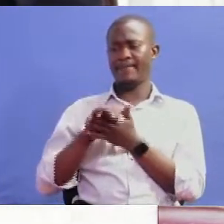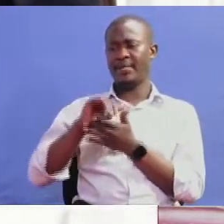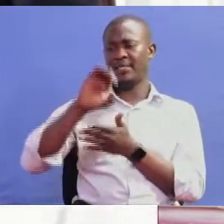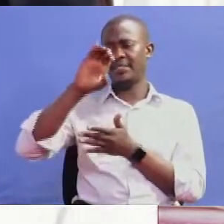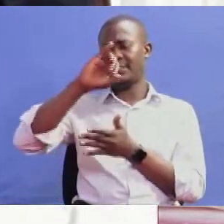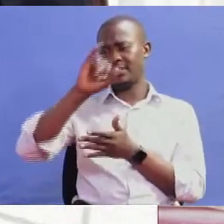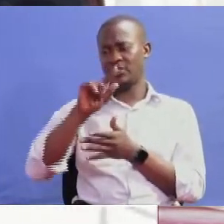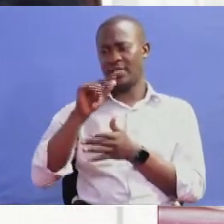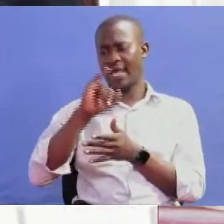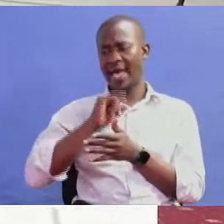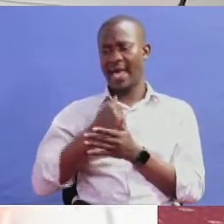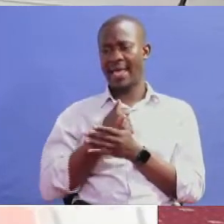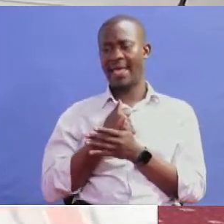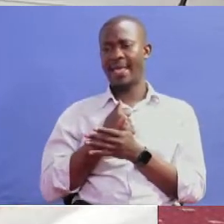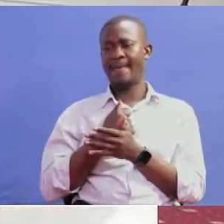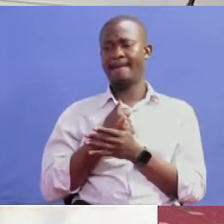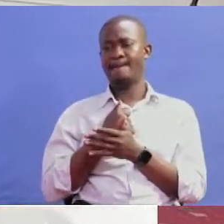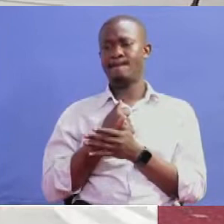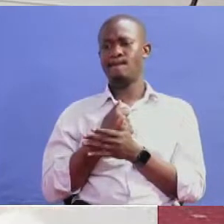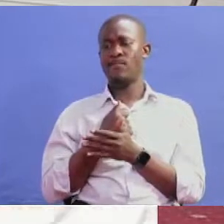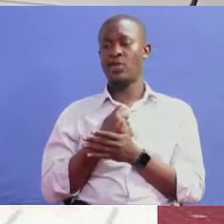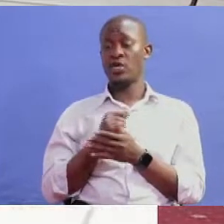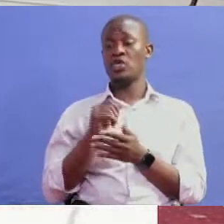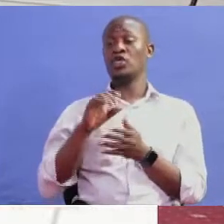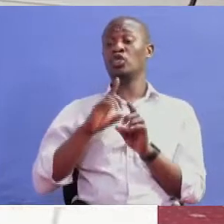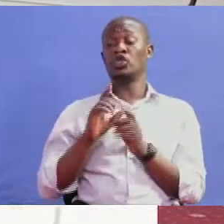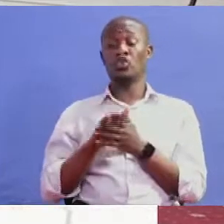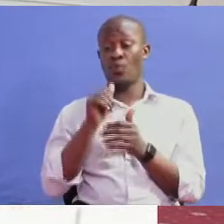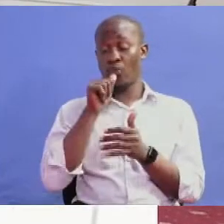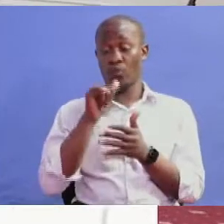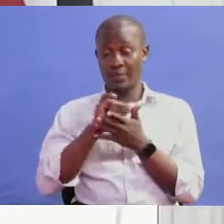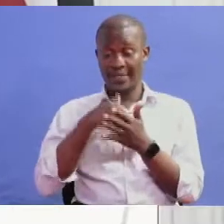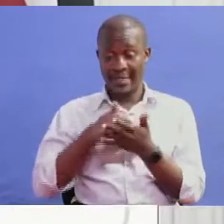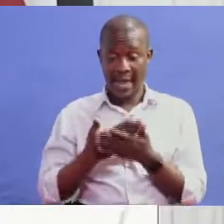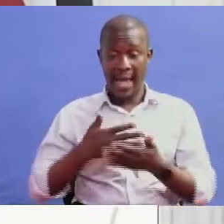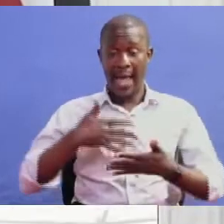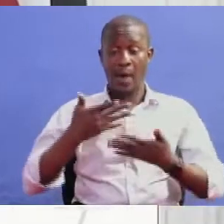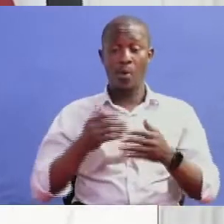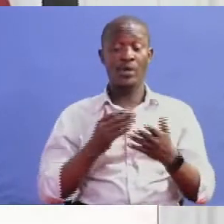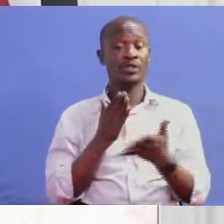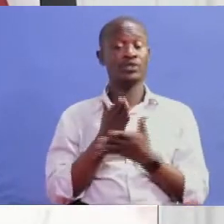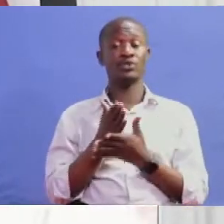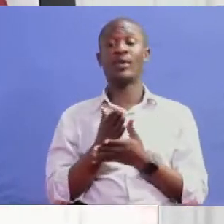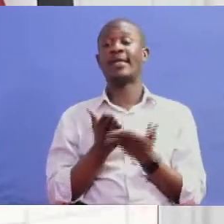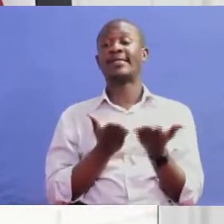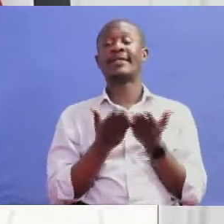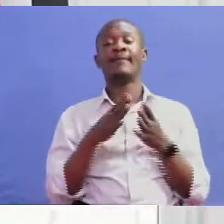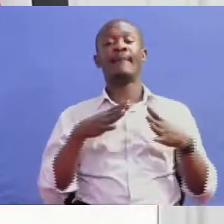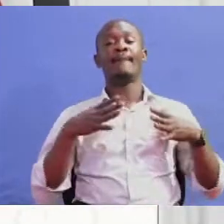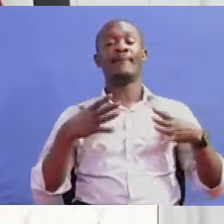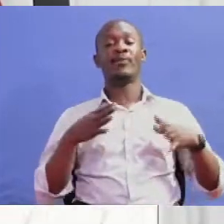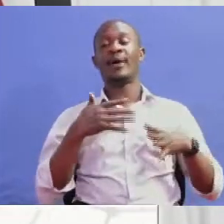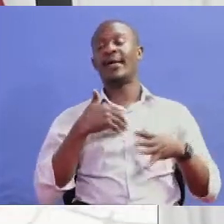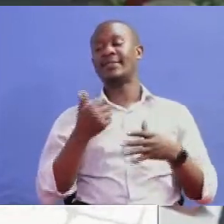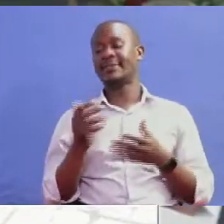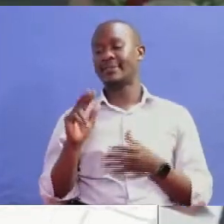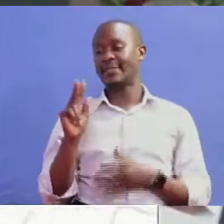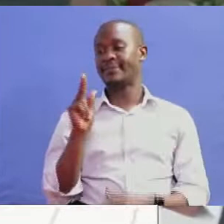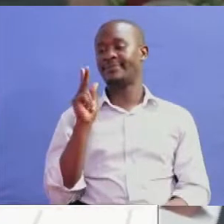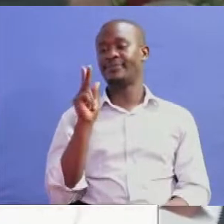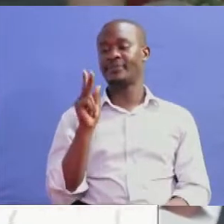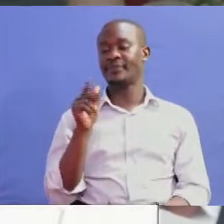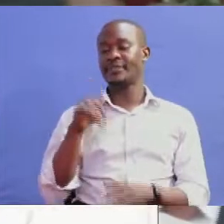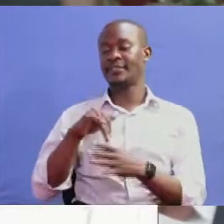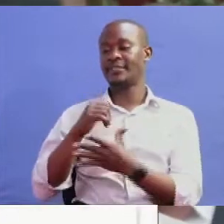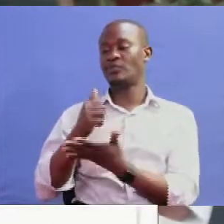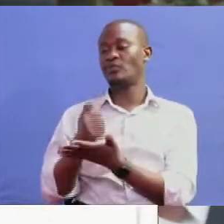I, Renson Mulele Igonga, do solemnly affirm that I will well and truly serve the people and the Republic of Kenya in the